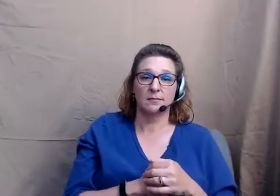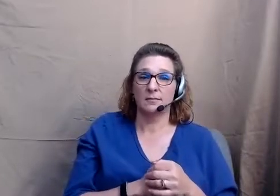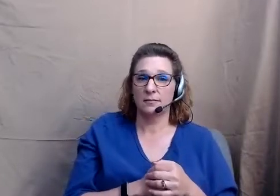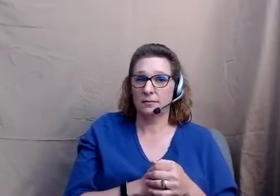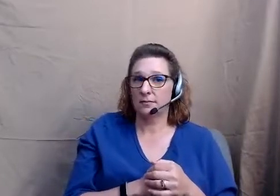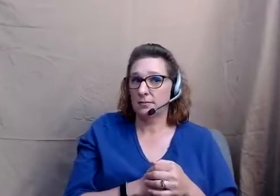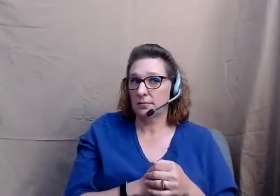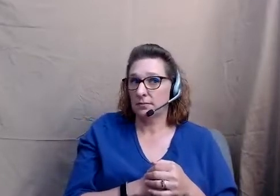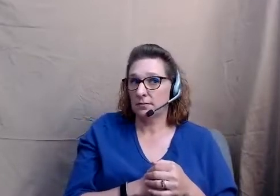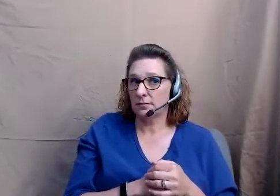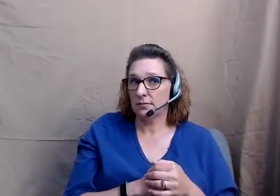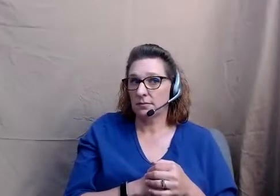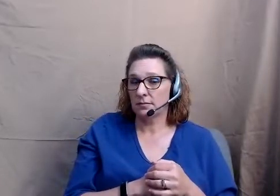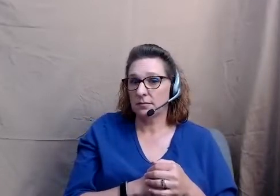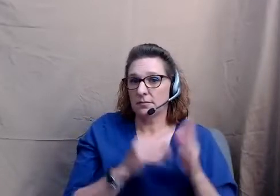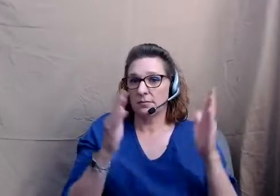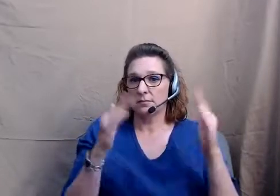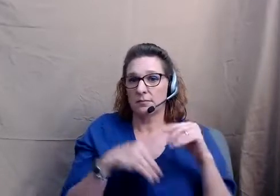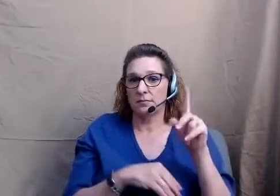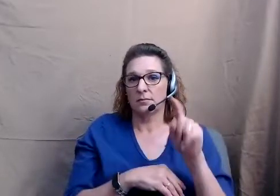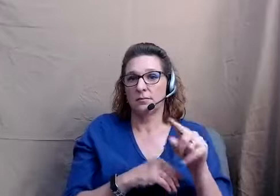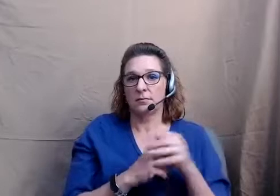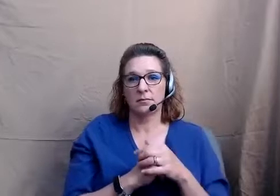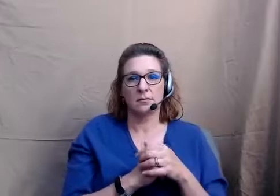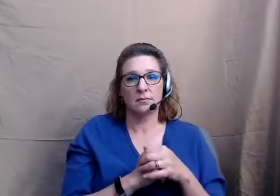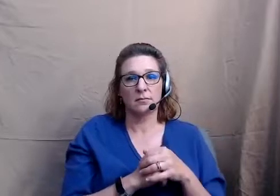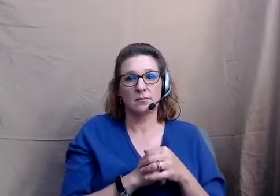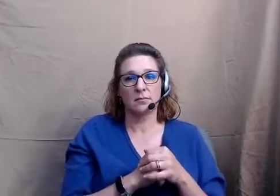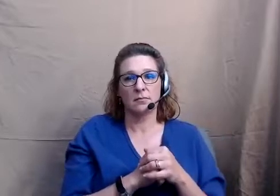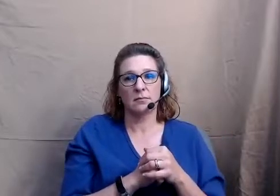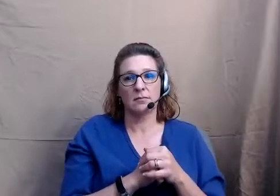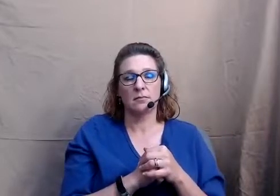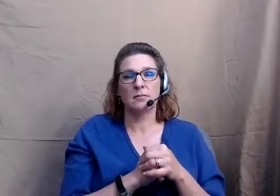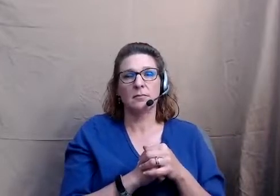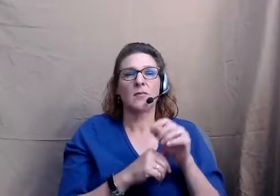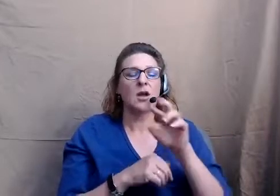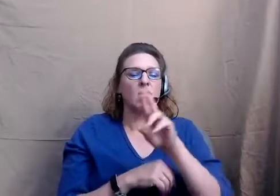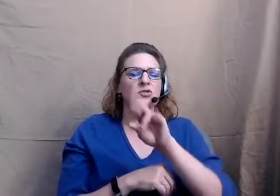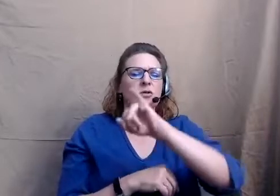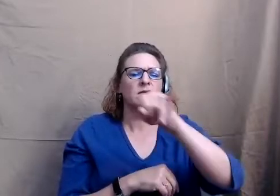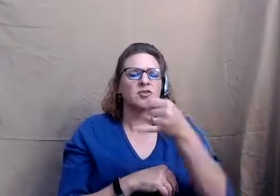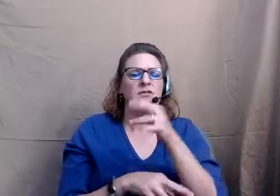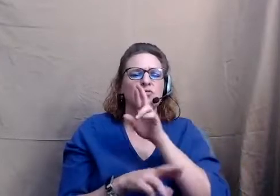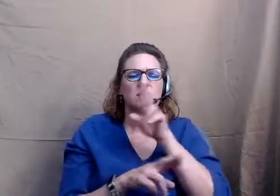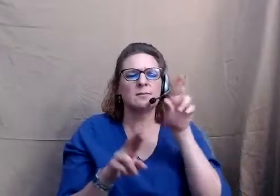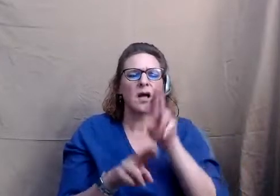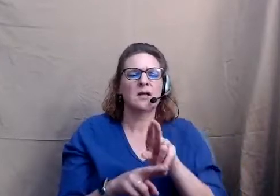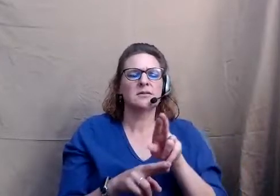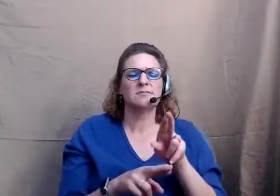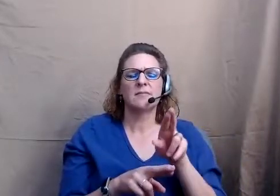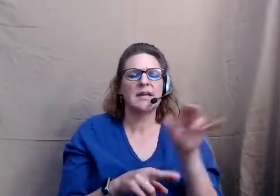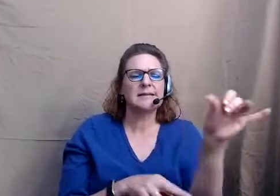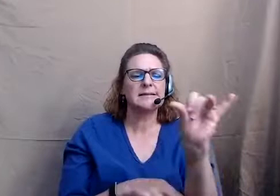So our next question wonders if you could describe what a restorative justice response looks like on an